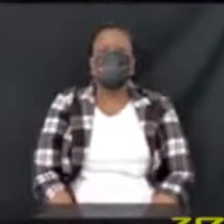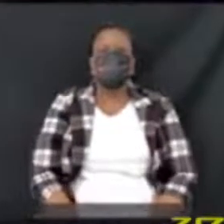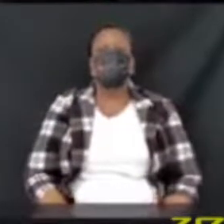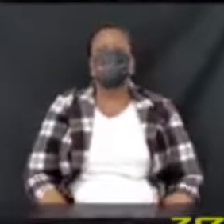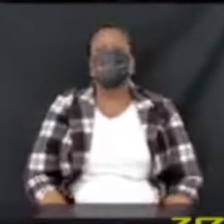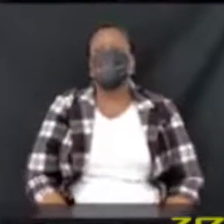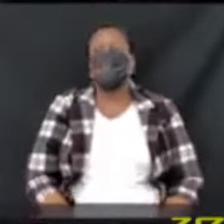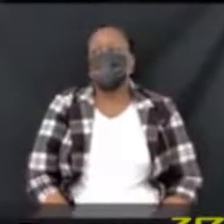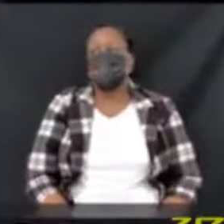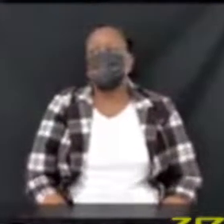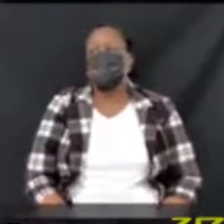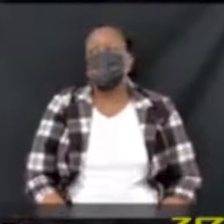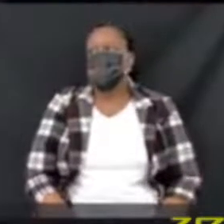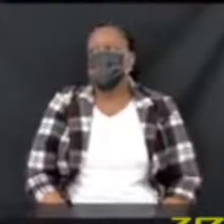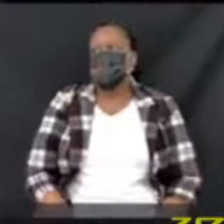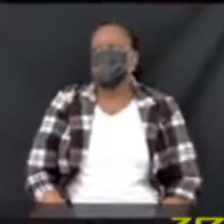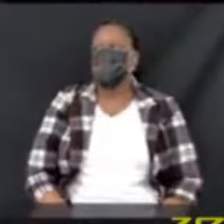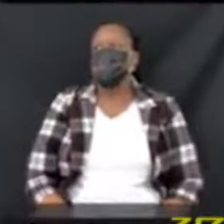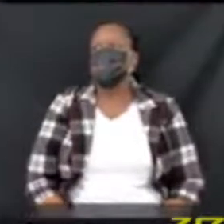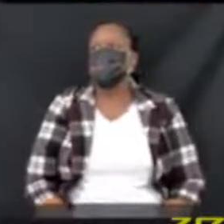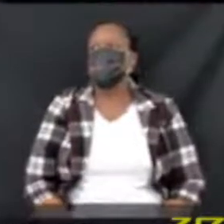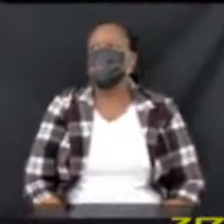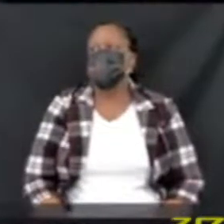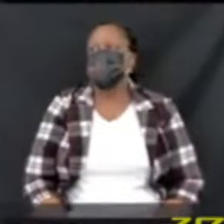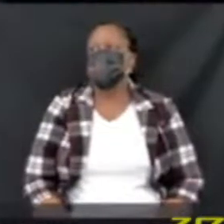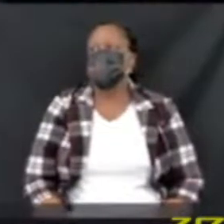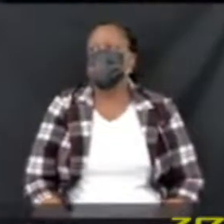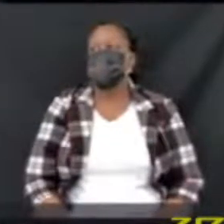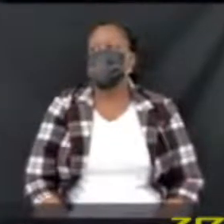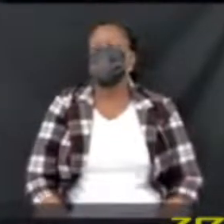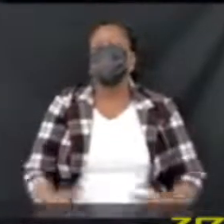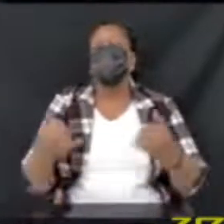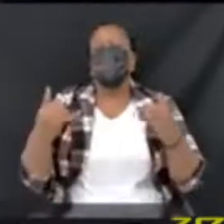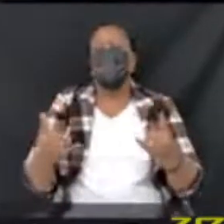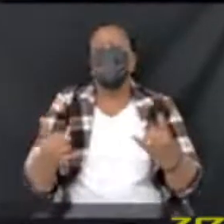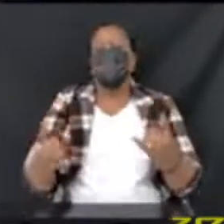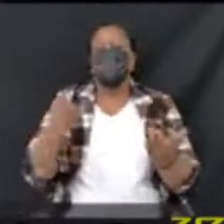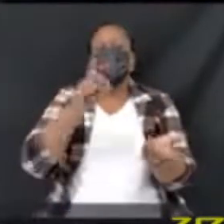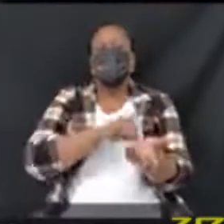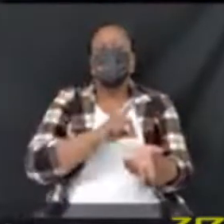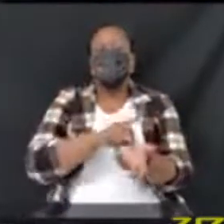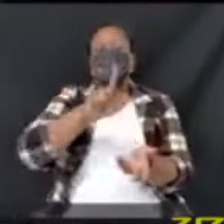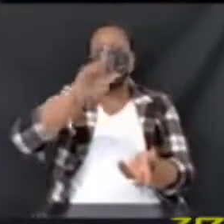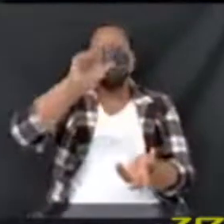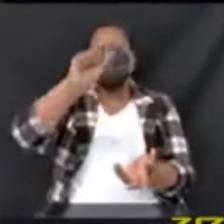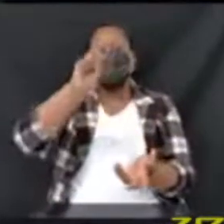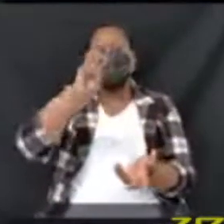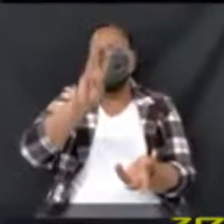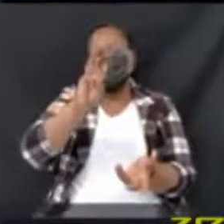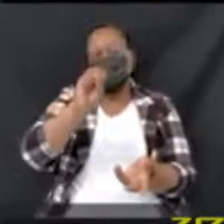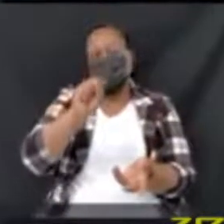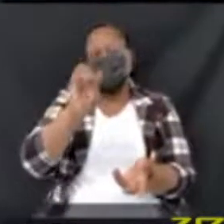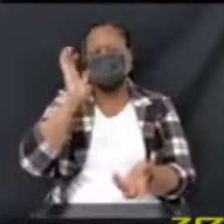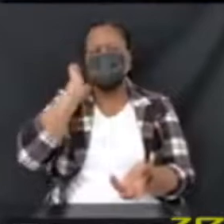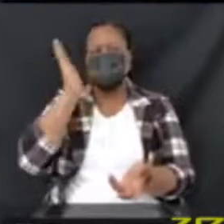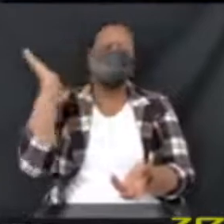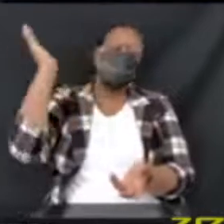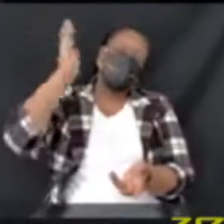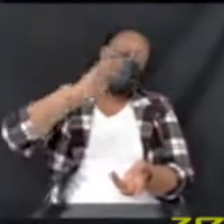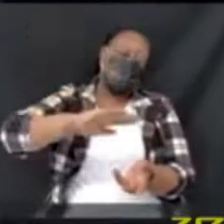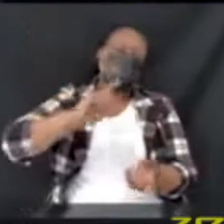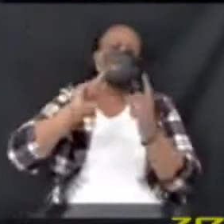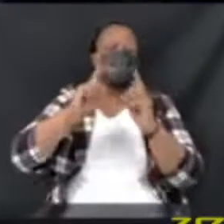Thank you, Dr. Wilkinson. We now invite our Chief Medical Officer, Dr. Hazel Laws, to give us the